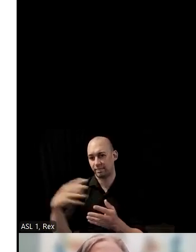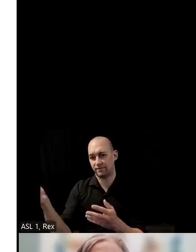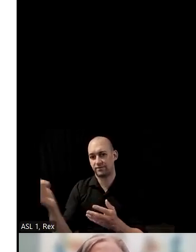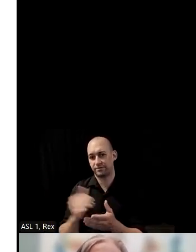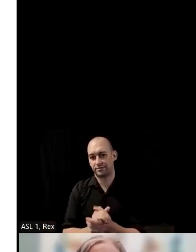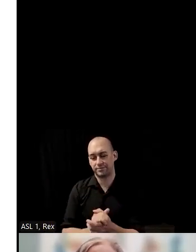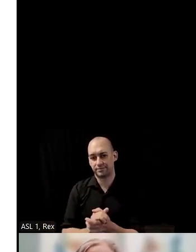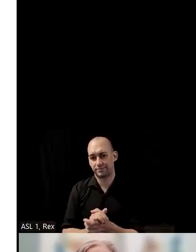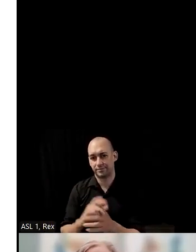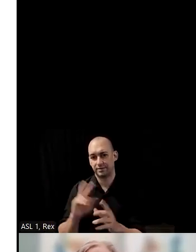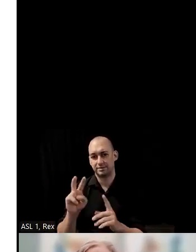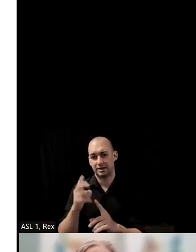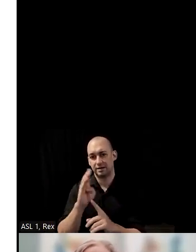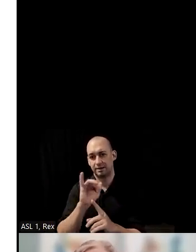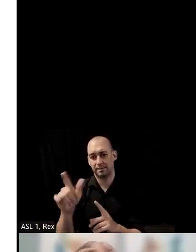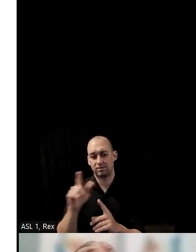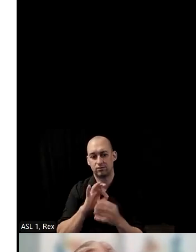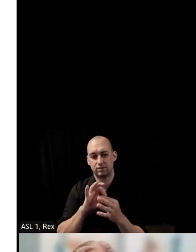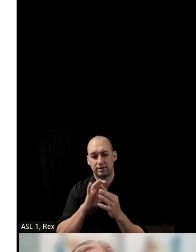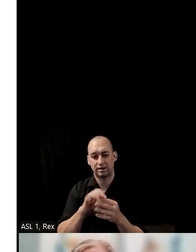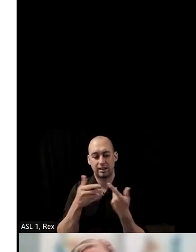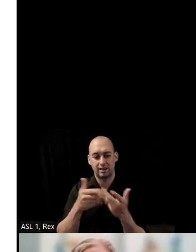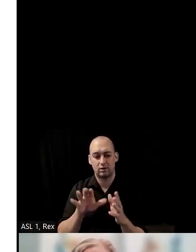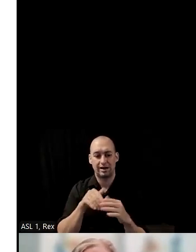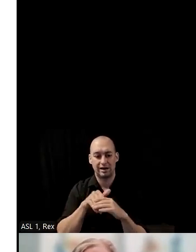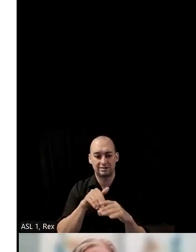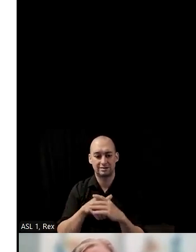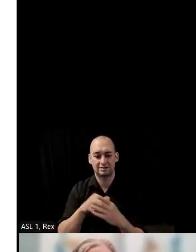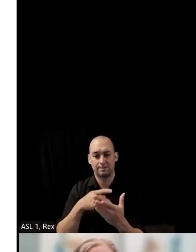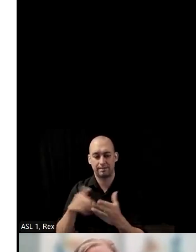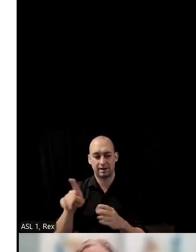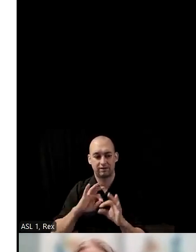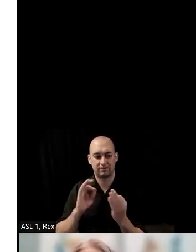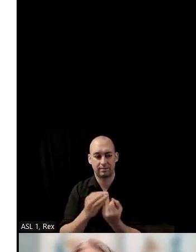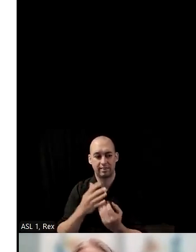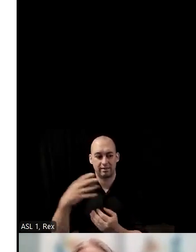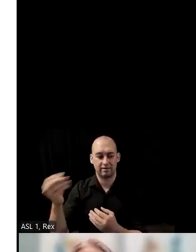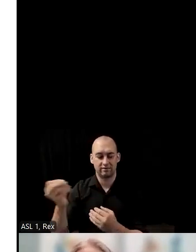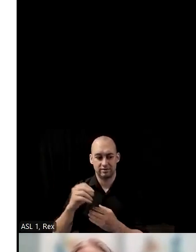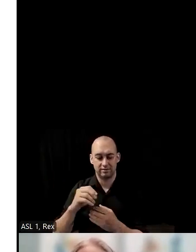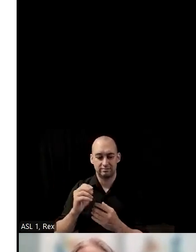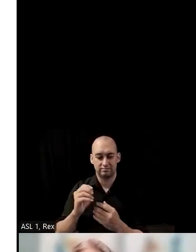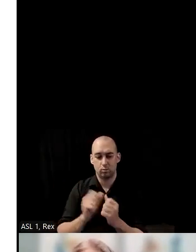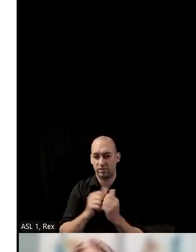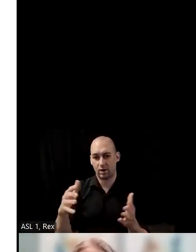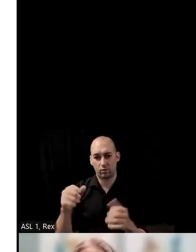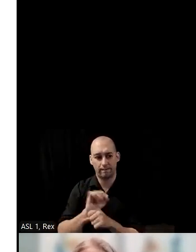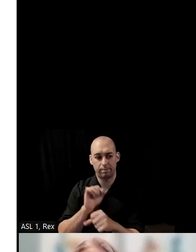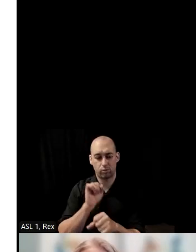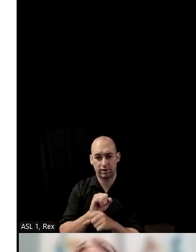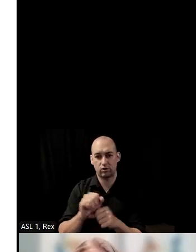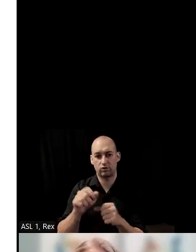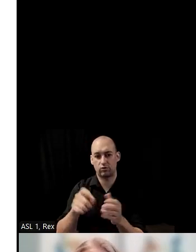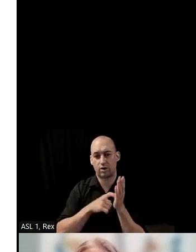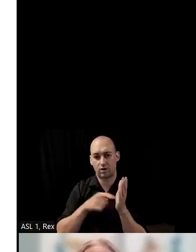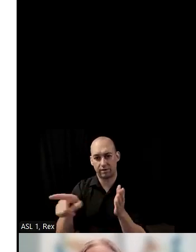the second bill is related to allowing people to access the paid family leave program without their employer being able to require them to use vacation